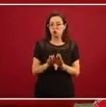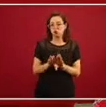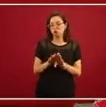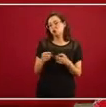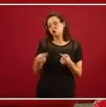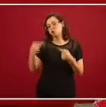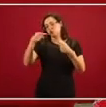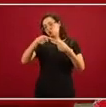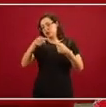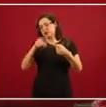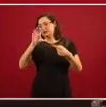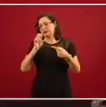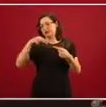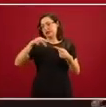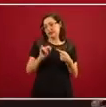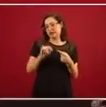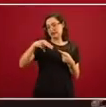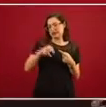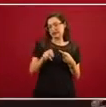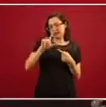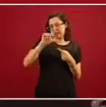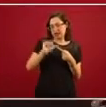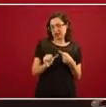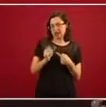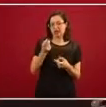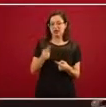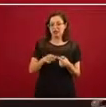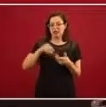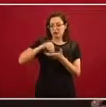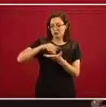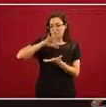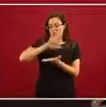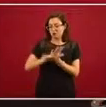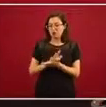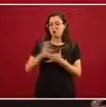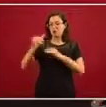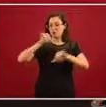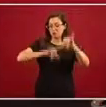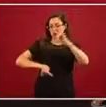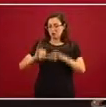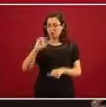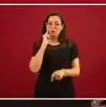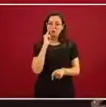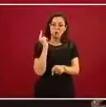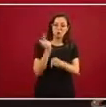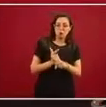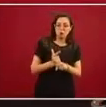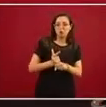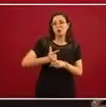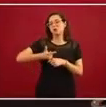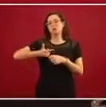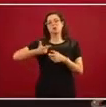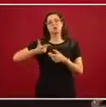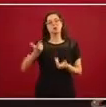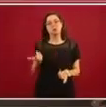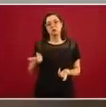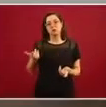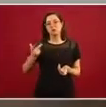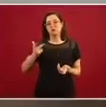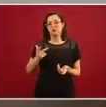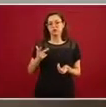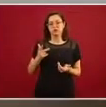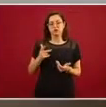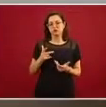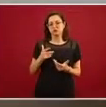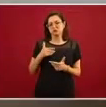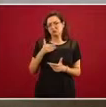vigilance works in Mexico, and he just went in depth into explaining one